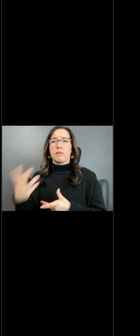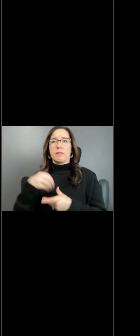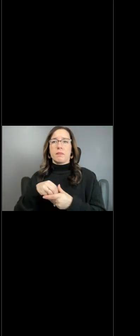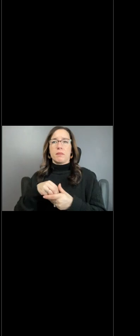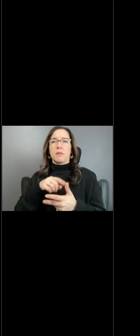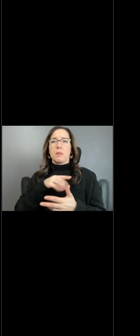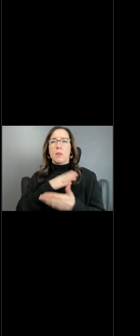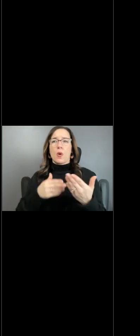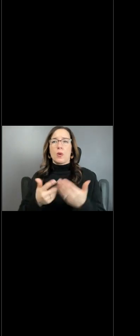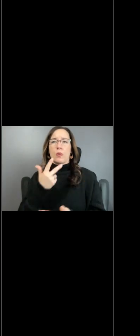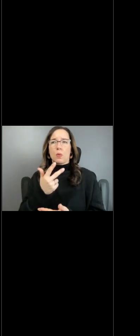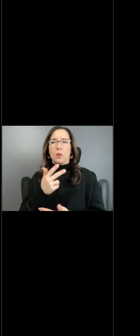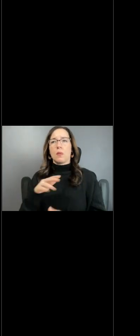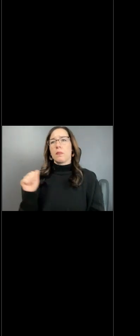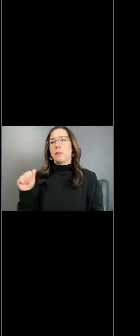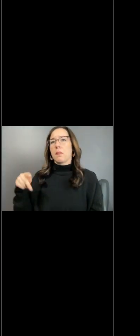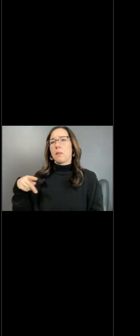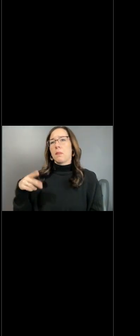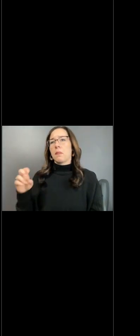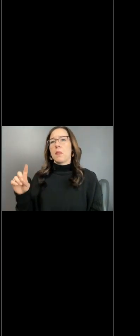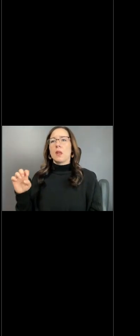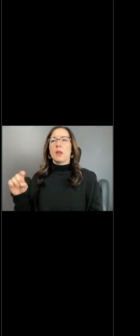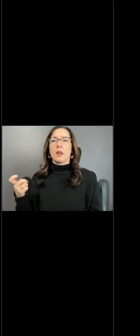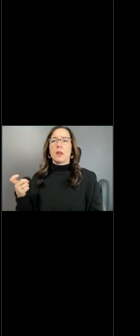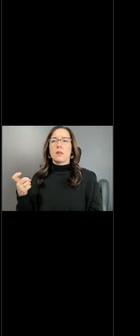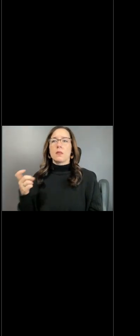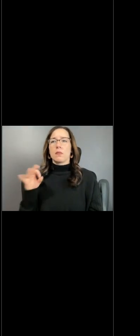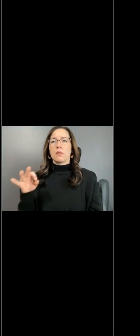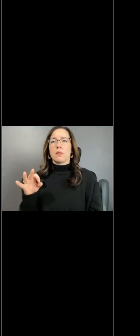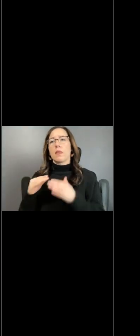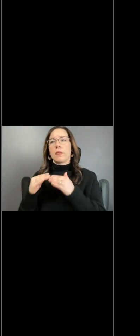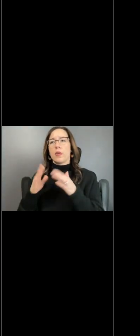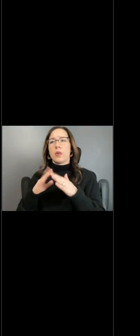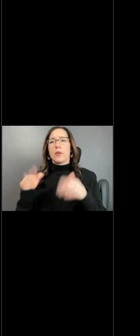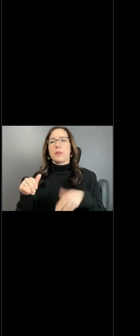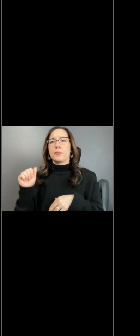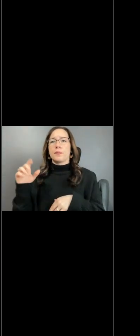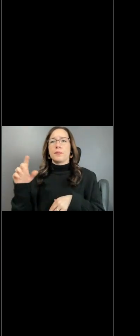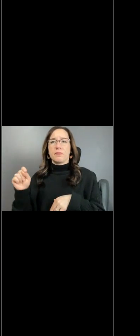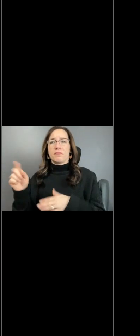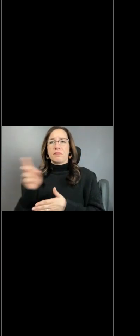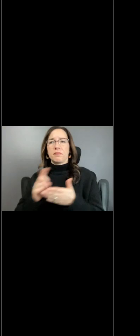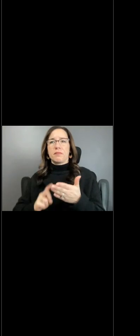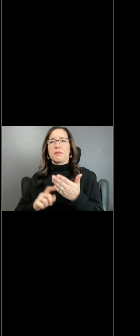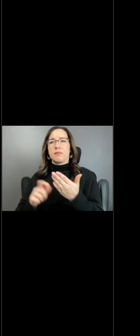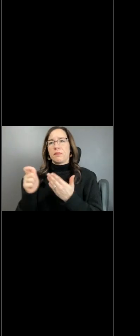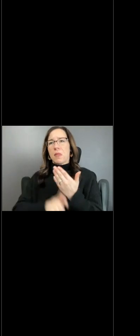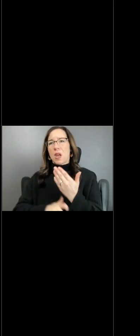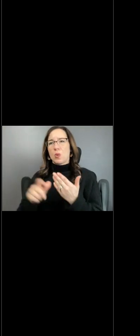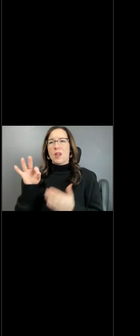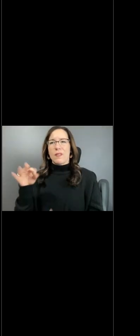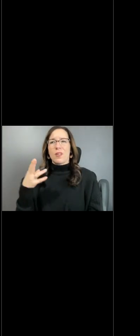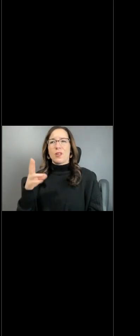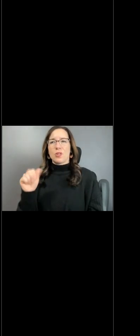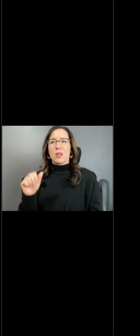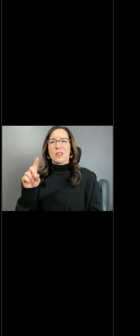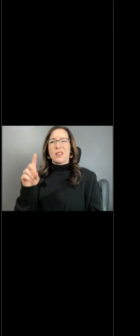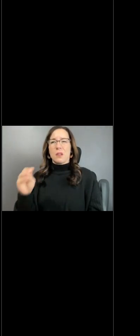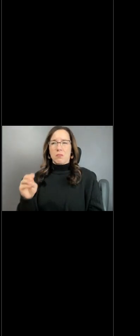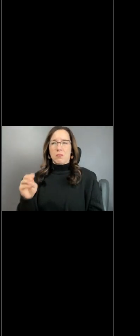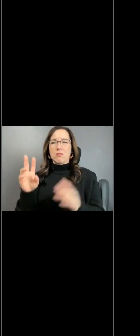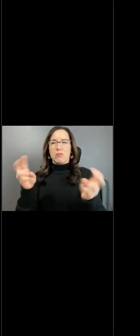1994. It is included in Part 3, the appendix of the Fair Housing Act Design